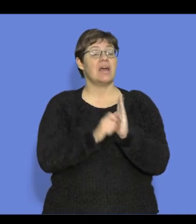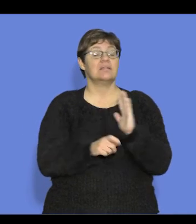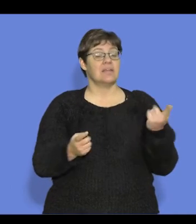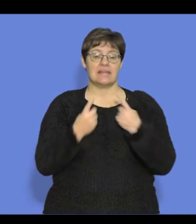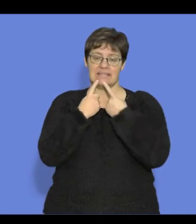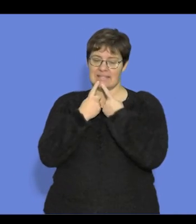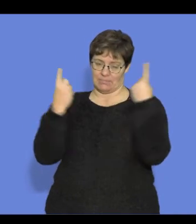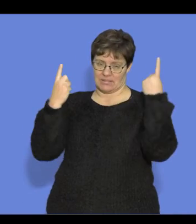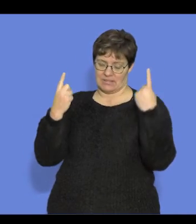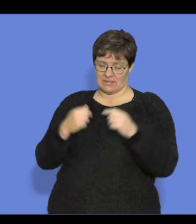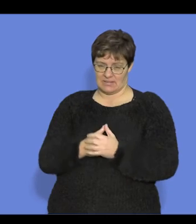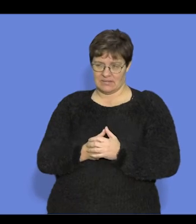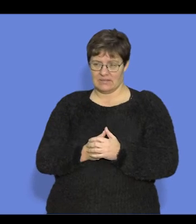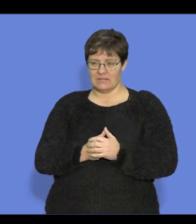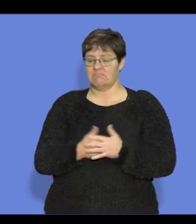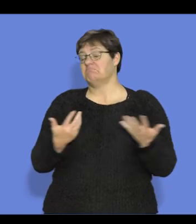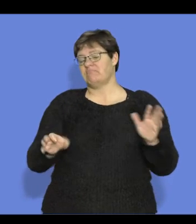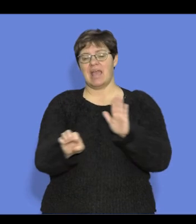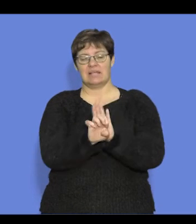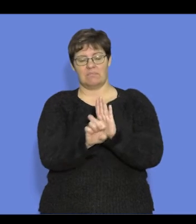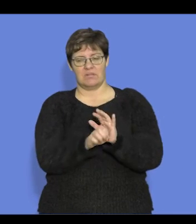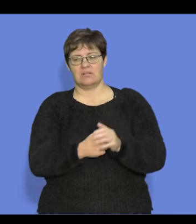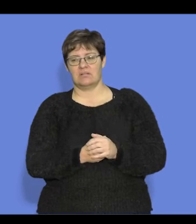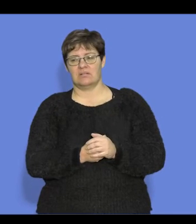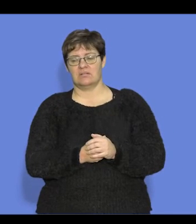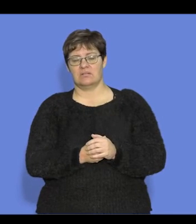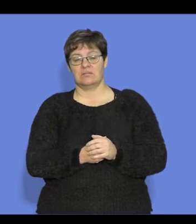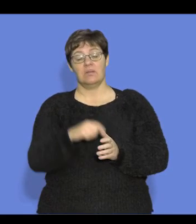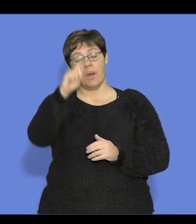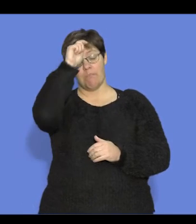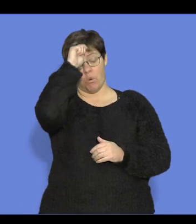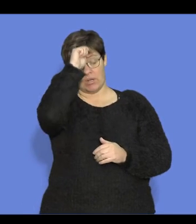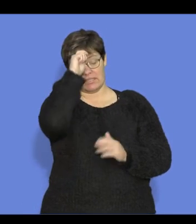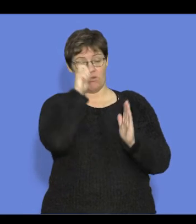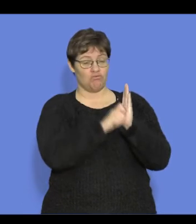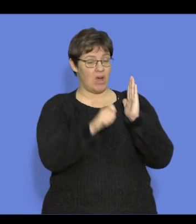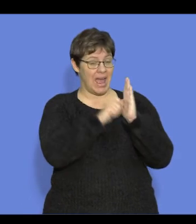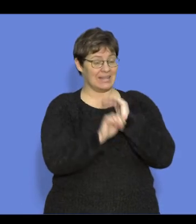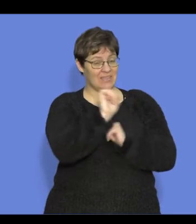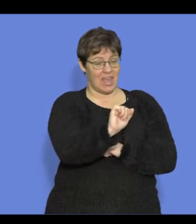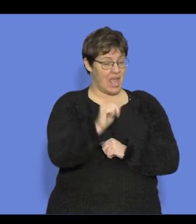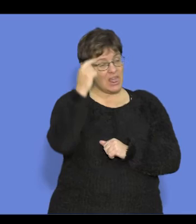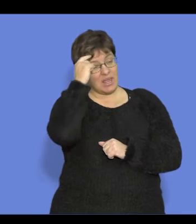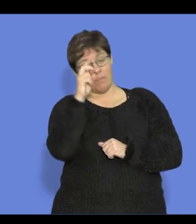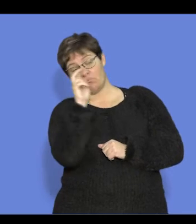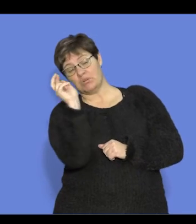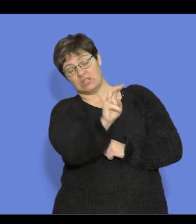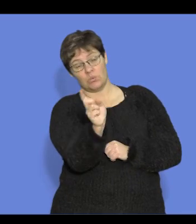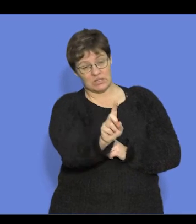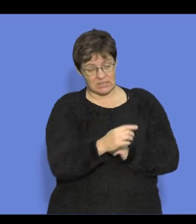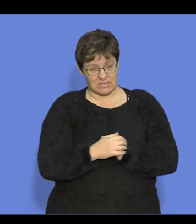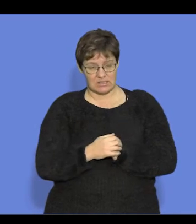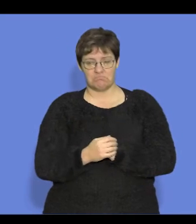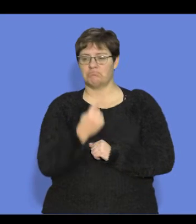a statement. So, for example, our boys, if they wrote their hypothesis, they would